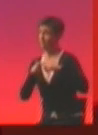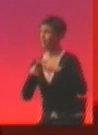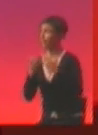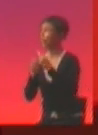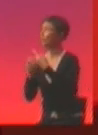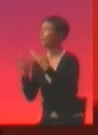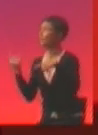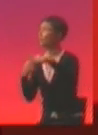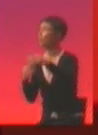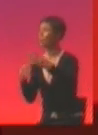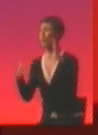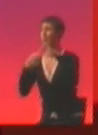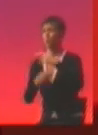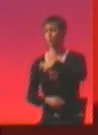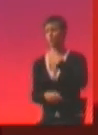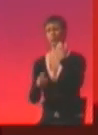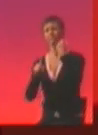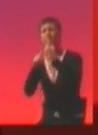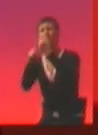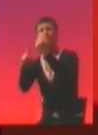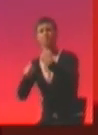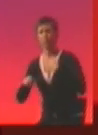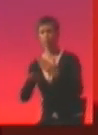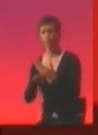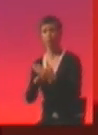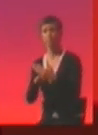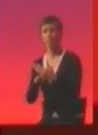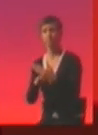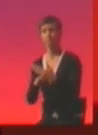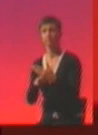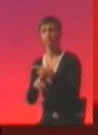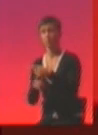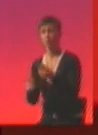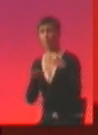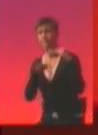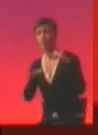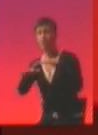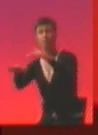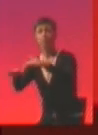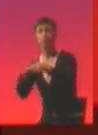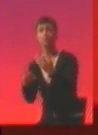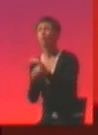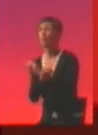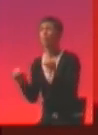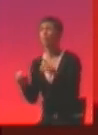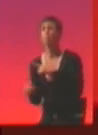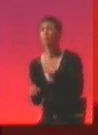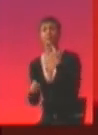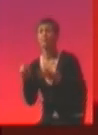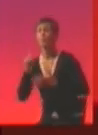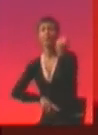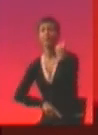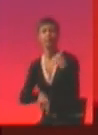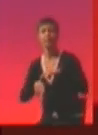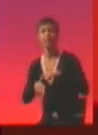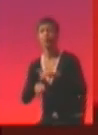union banners to fight for jobs. But Conference, we marched in vain because we didn't win the arguments,